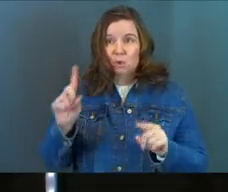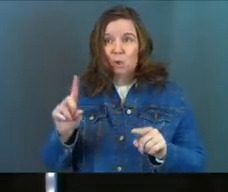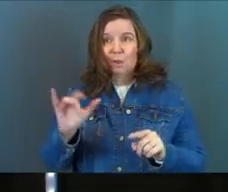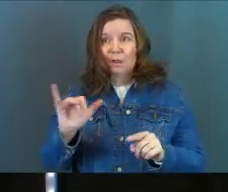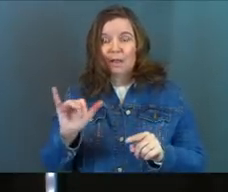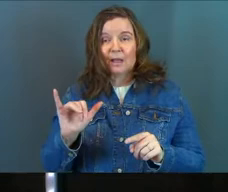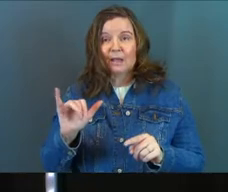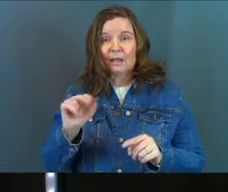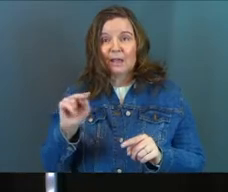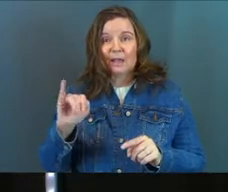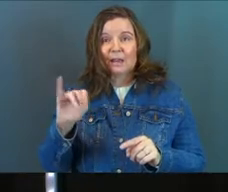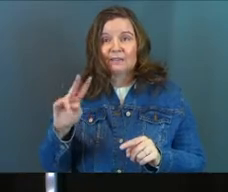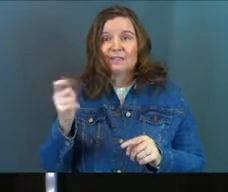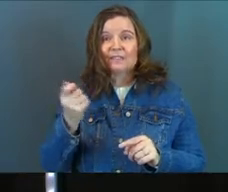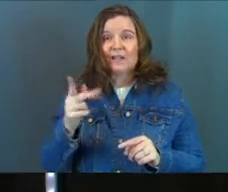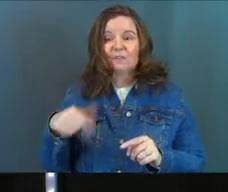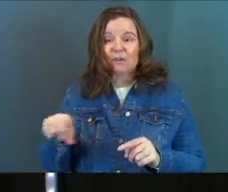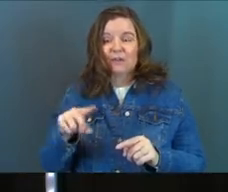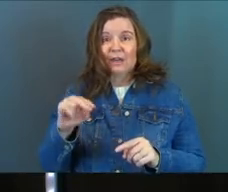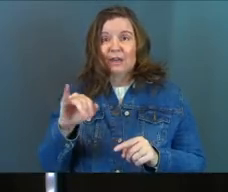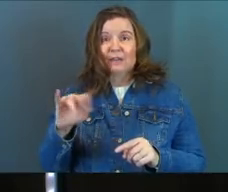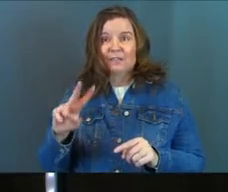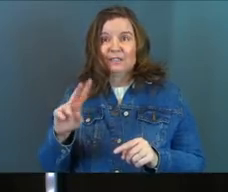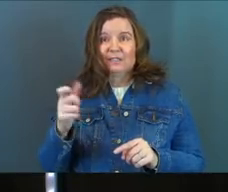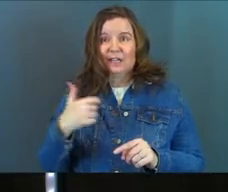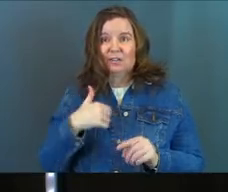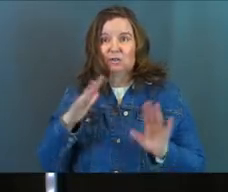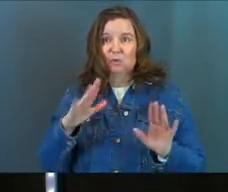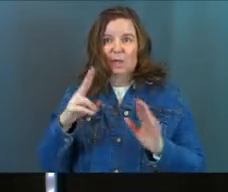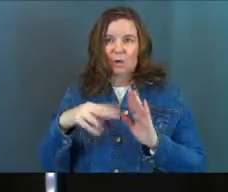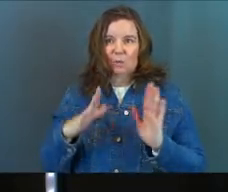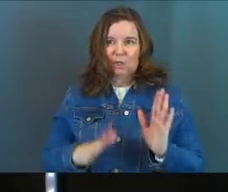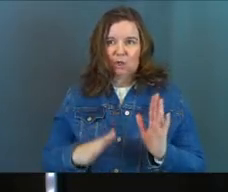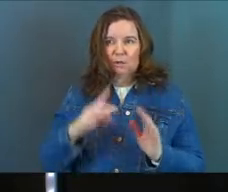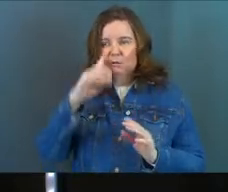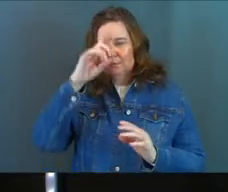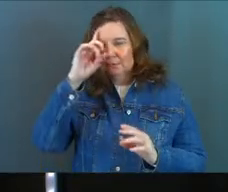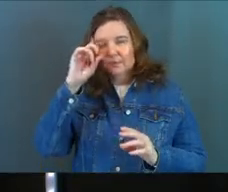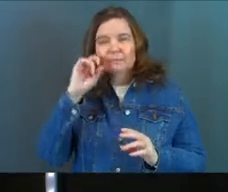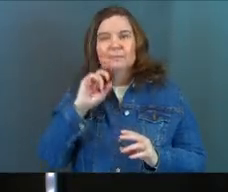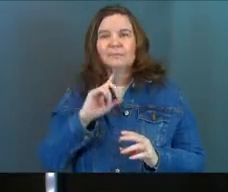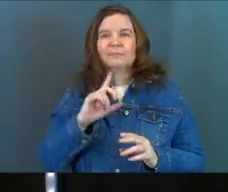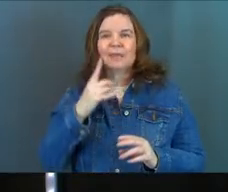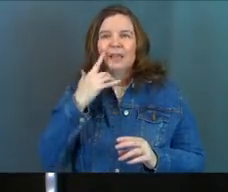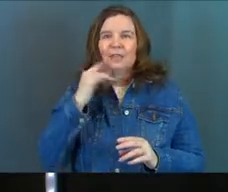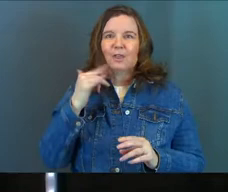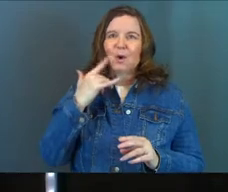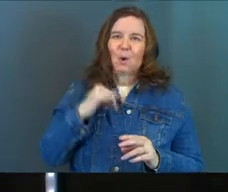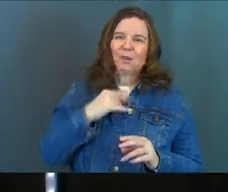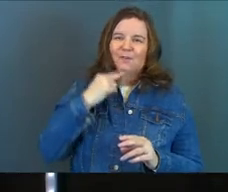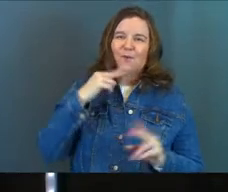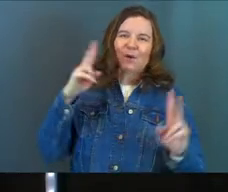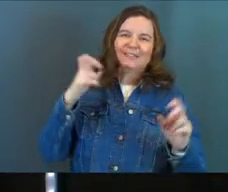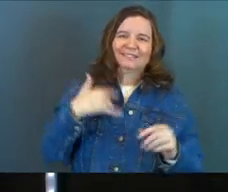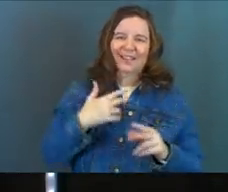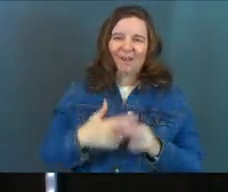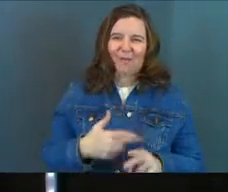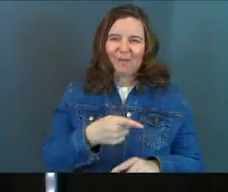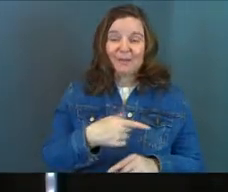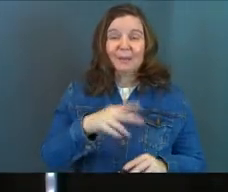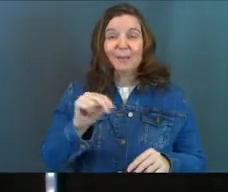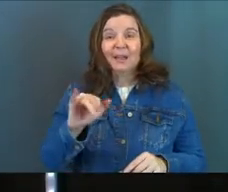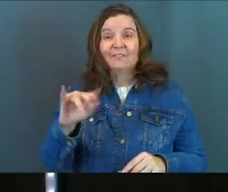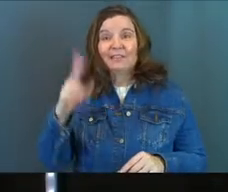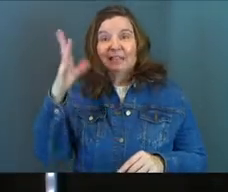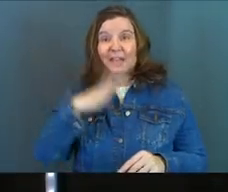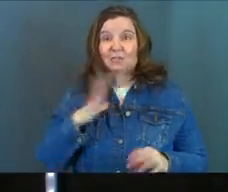to the NIV, several of them. The NIV's just got a great reader, the Golden Voice, they call him. But anyway, the NIV guy,